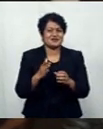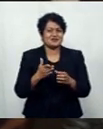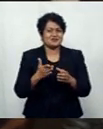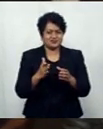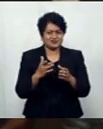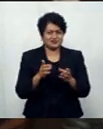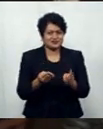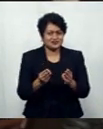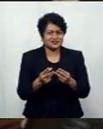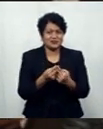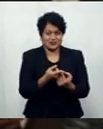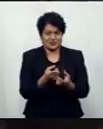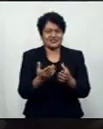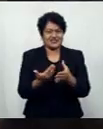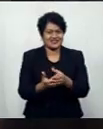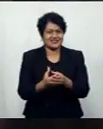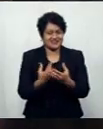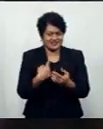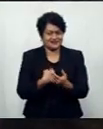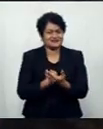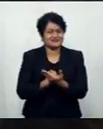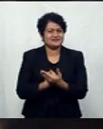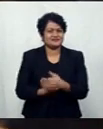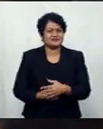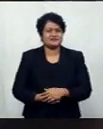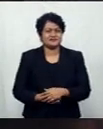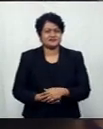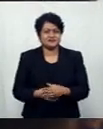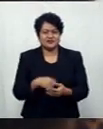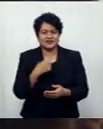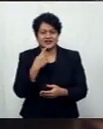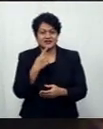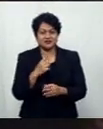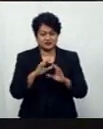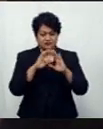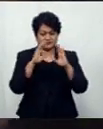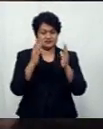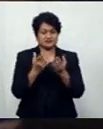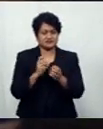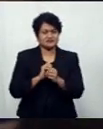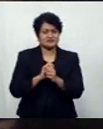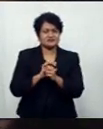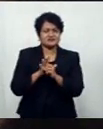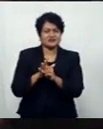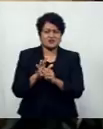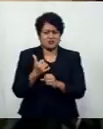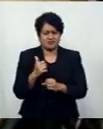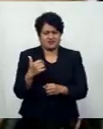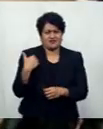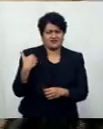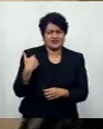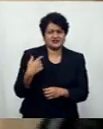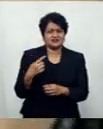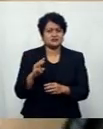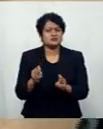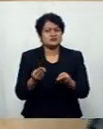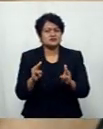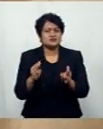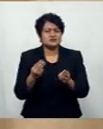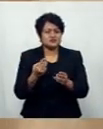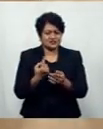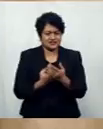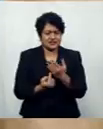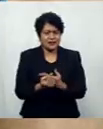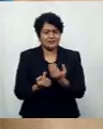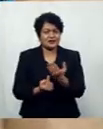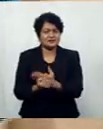Indian touch as well. She says the global pandemic may have affected the music industry in Fiji. However,